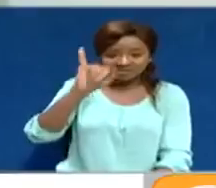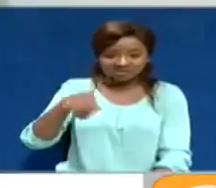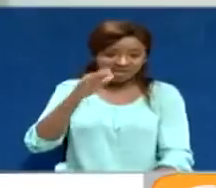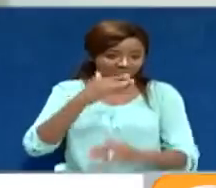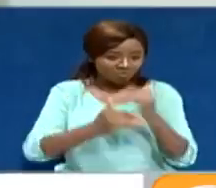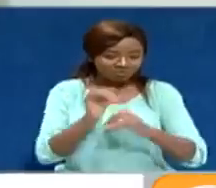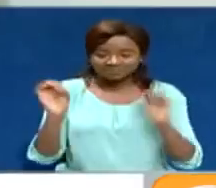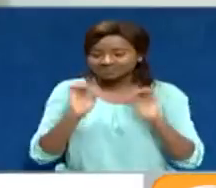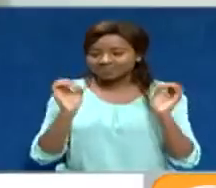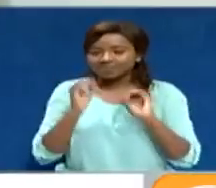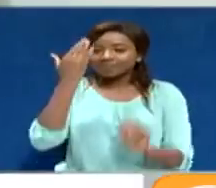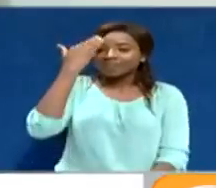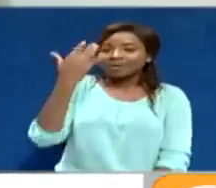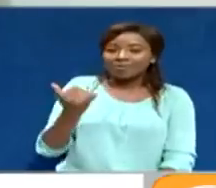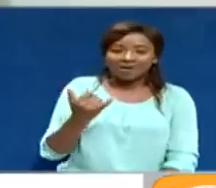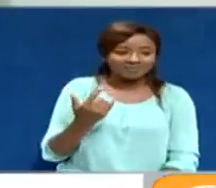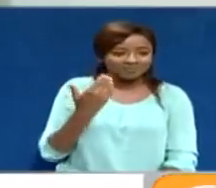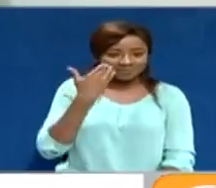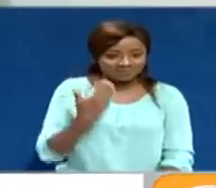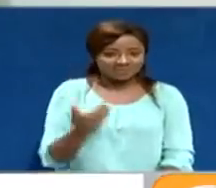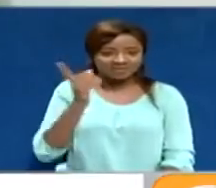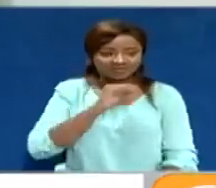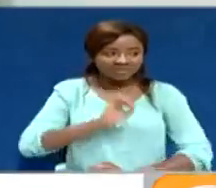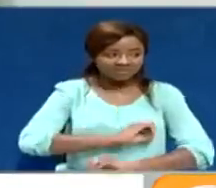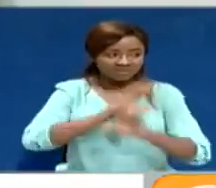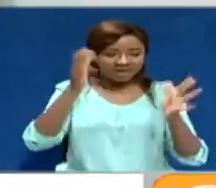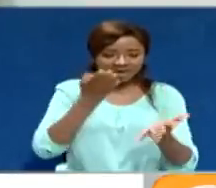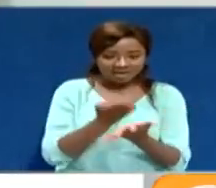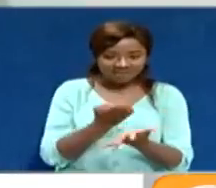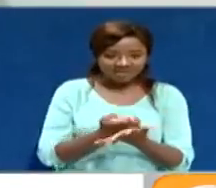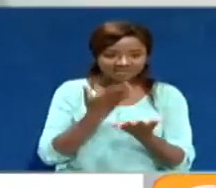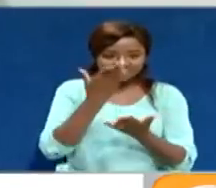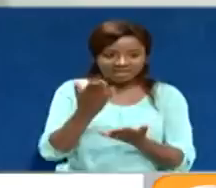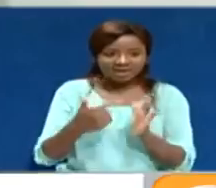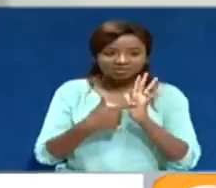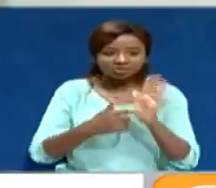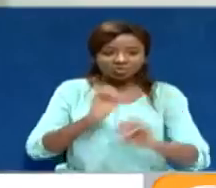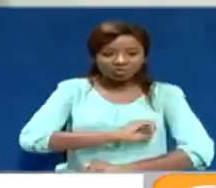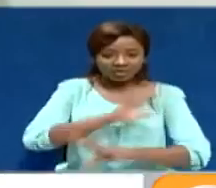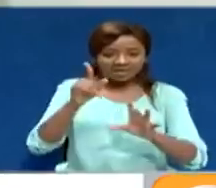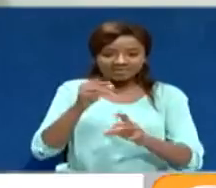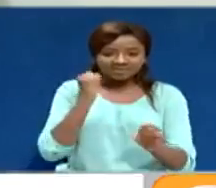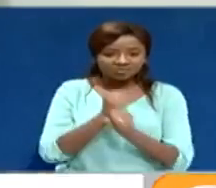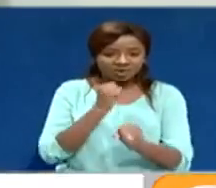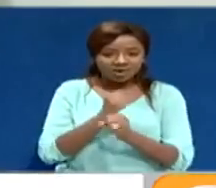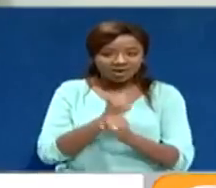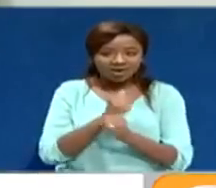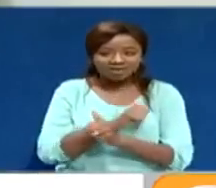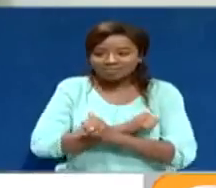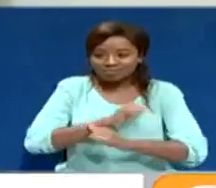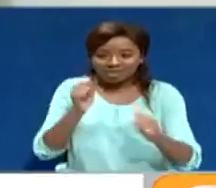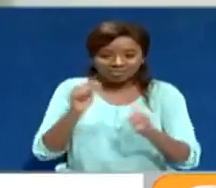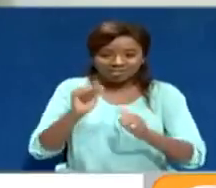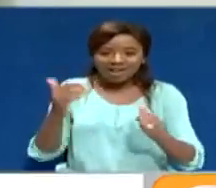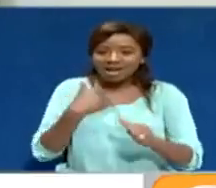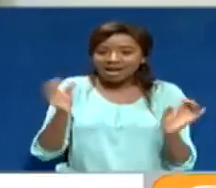because all evidence is showing us that it is working well. There are no serious